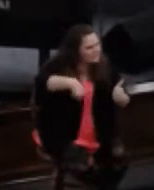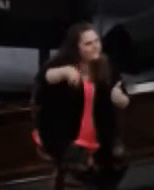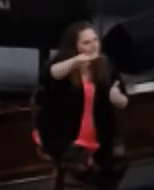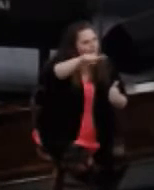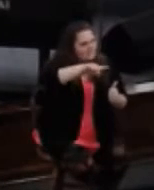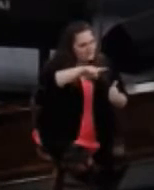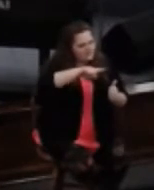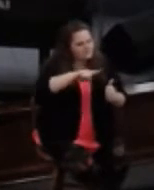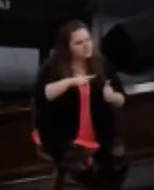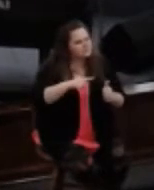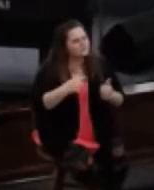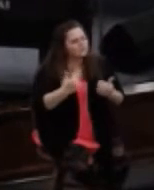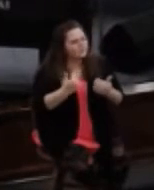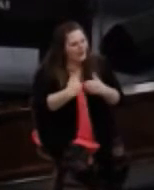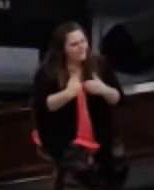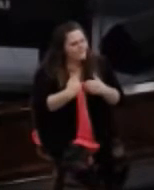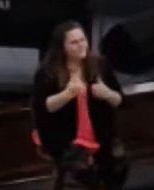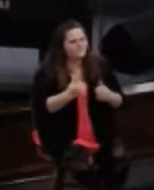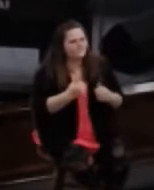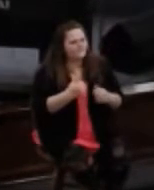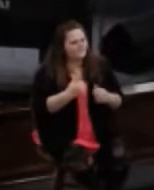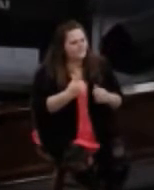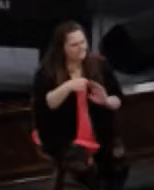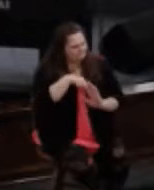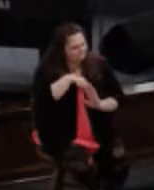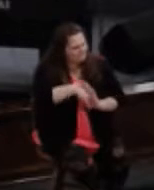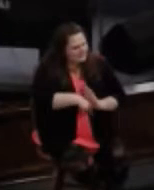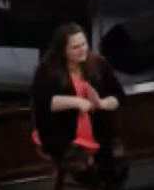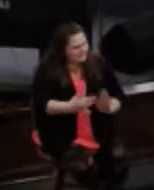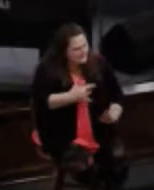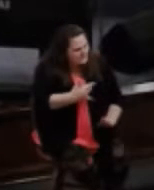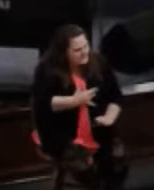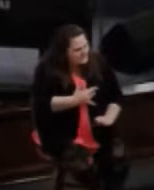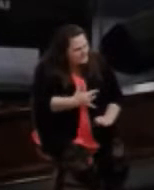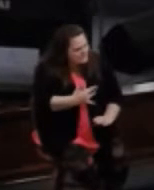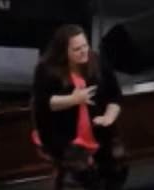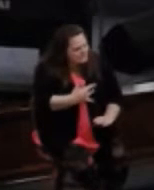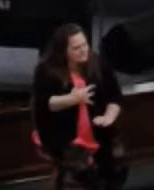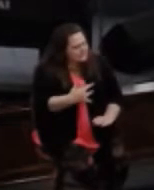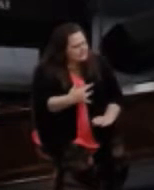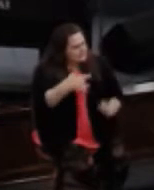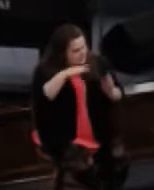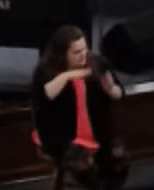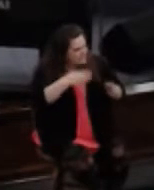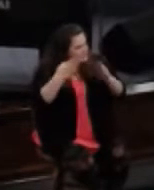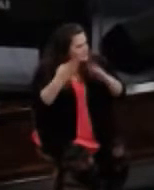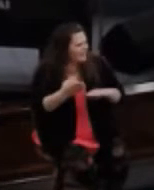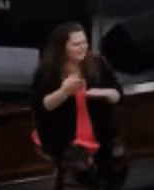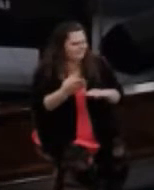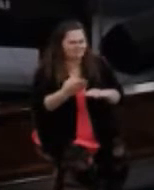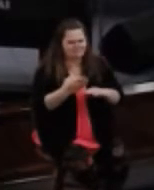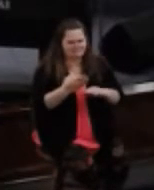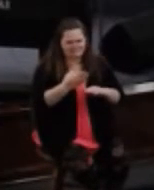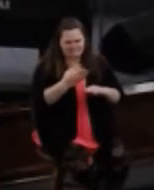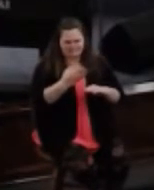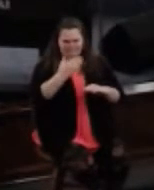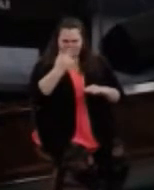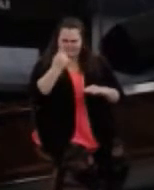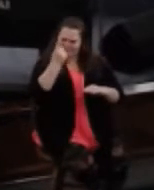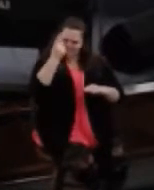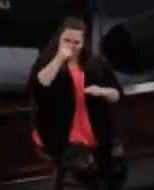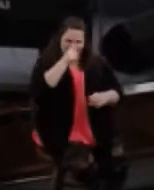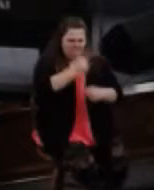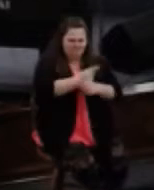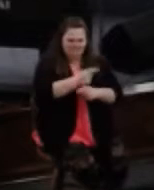is the deep-seated feeling that death isn't right, that death